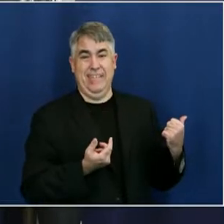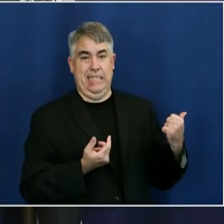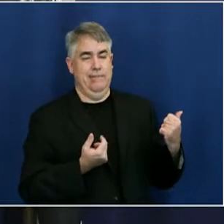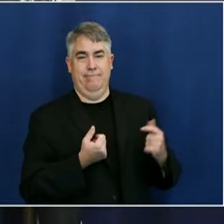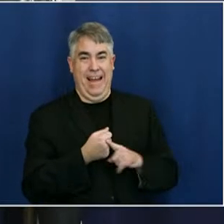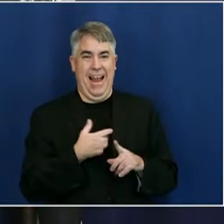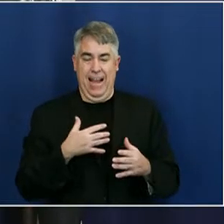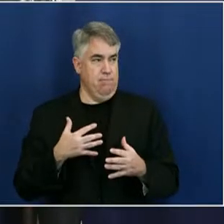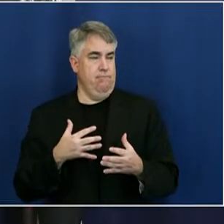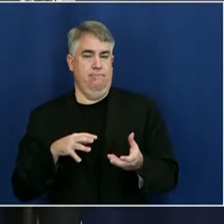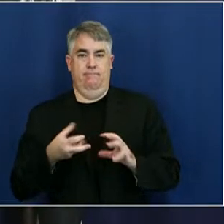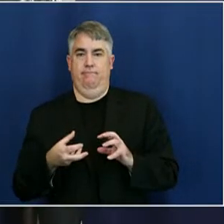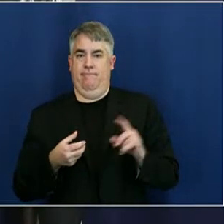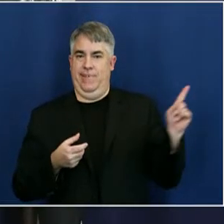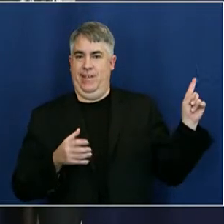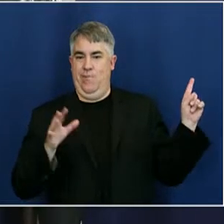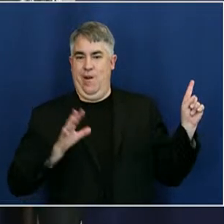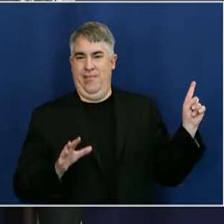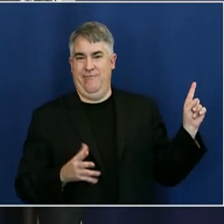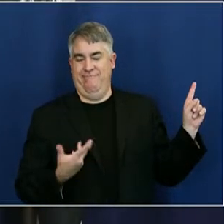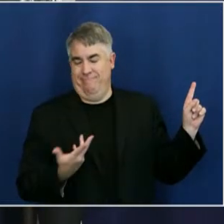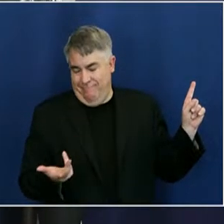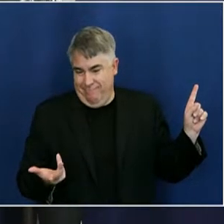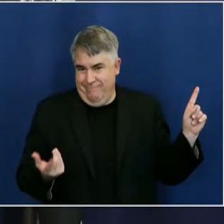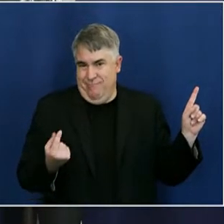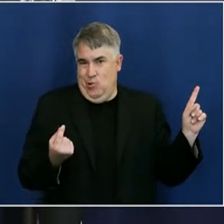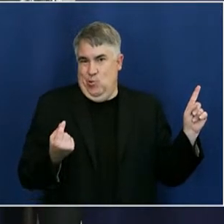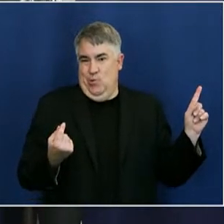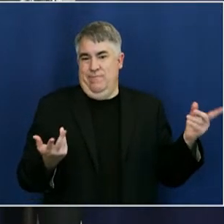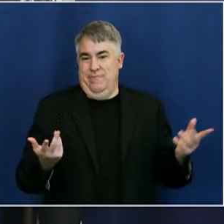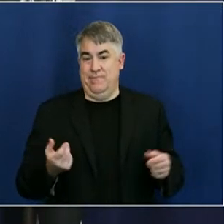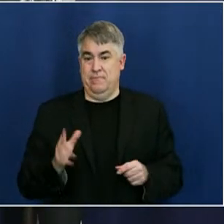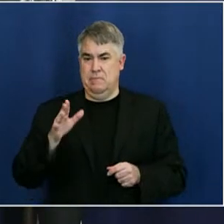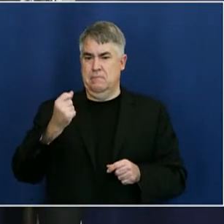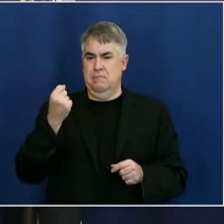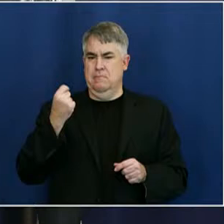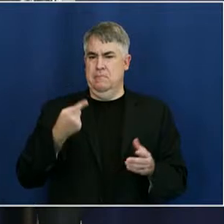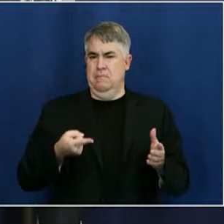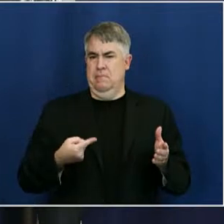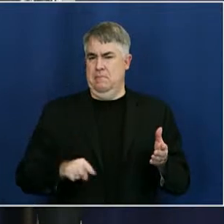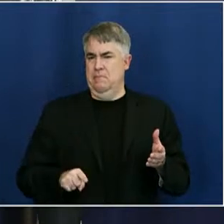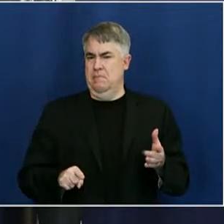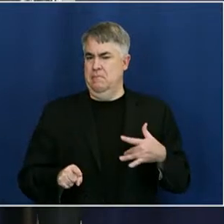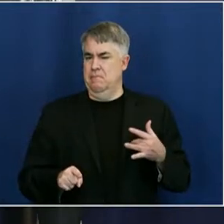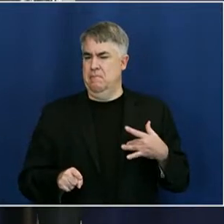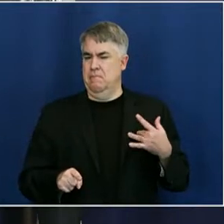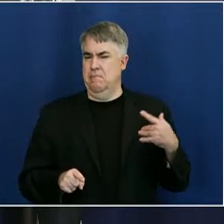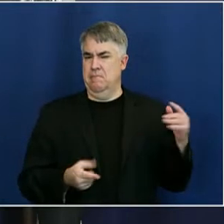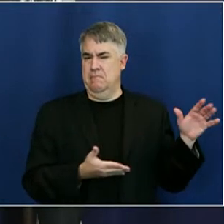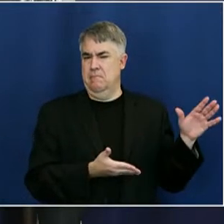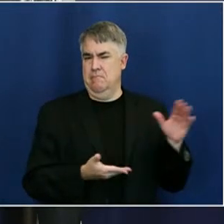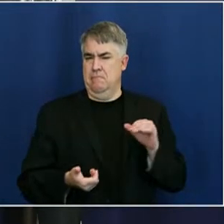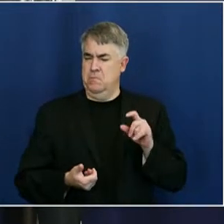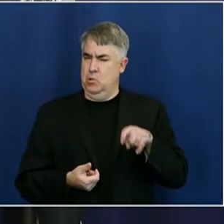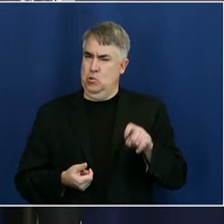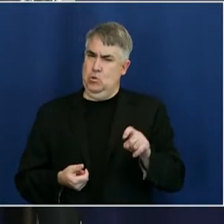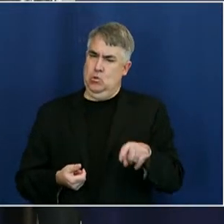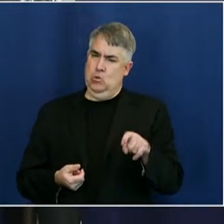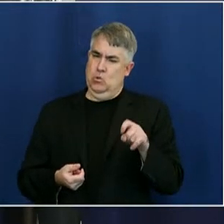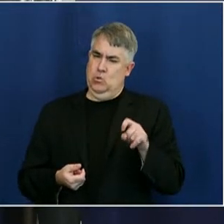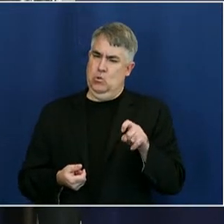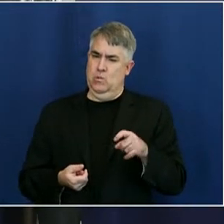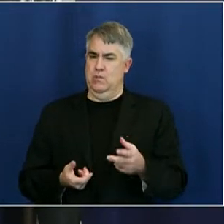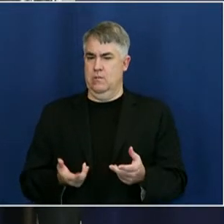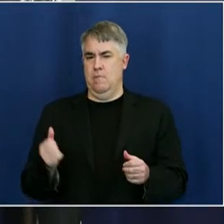vaccines being received to the region, but I anticipate beginning next week things will begin to get back to